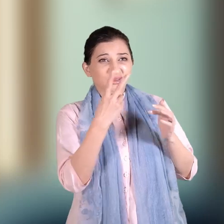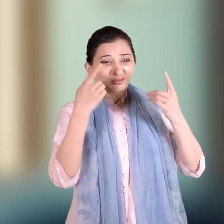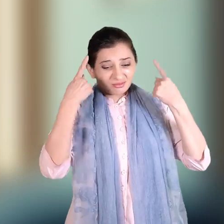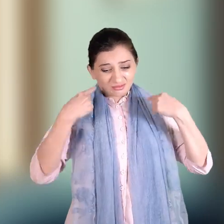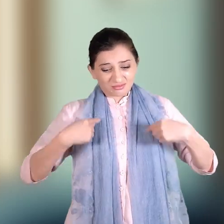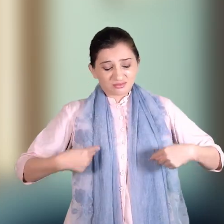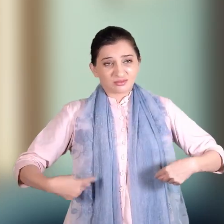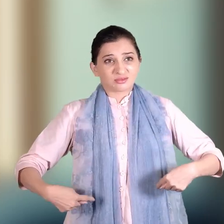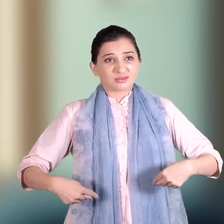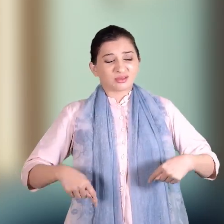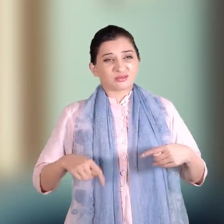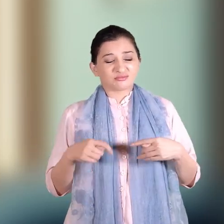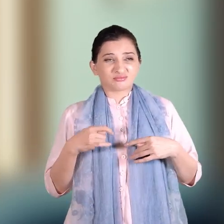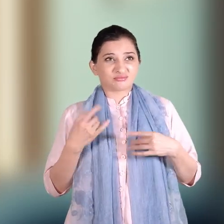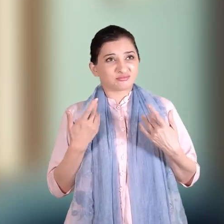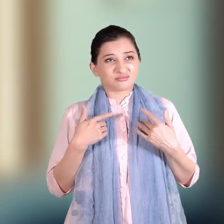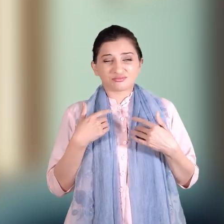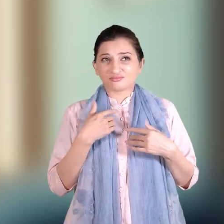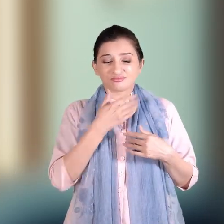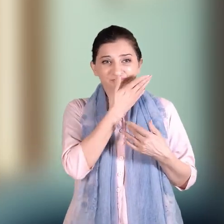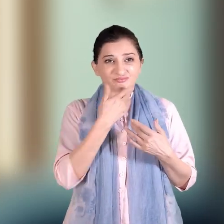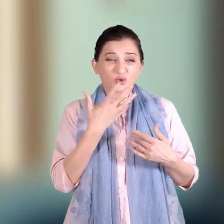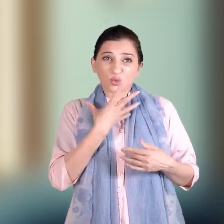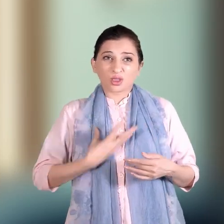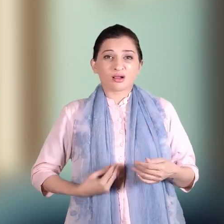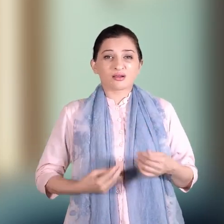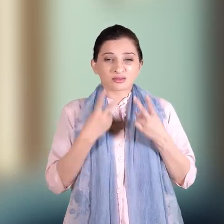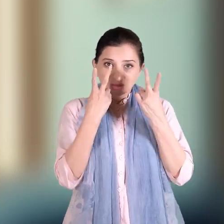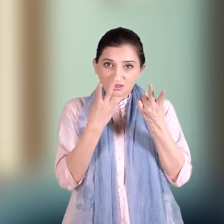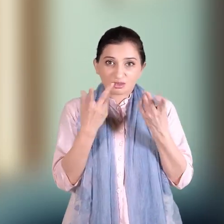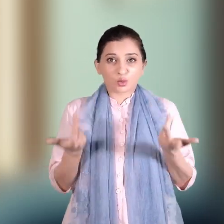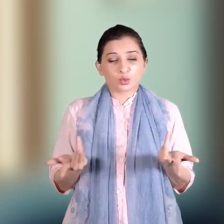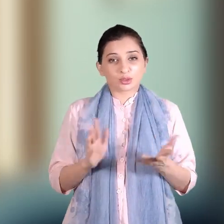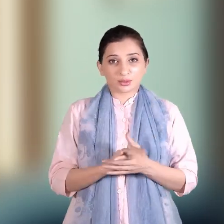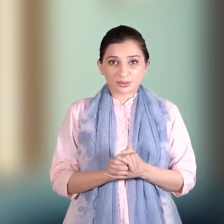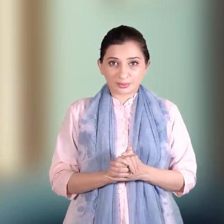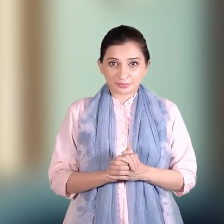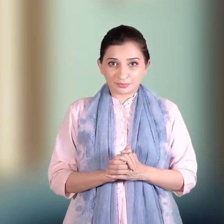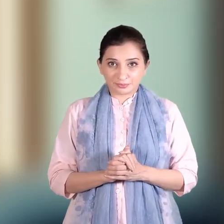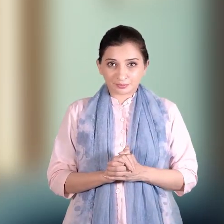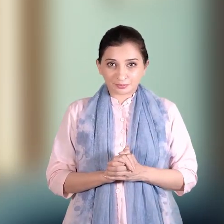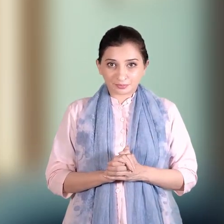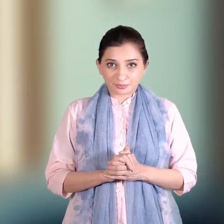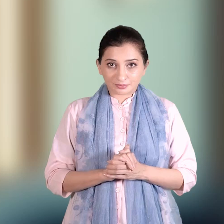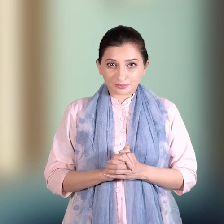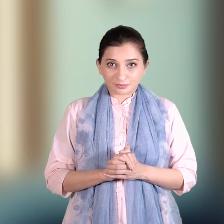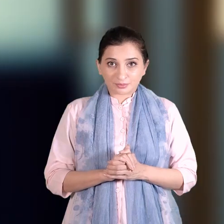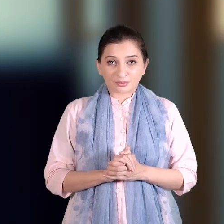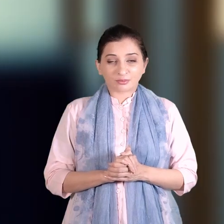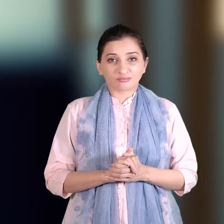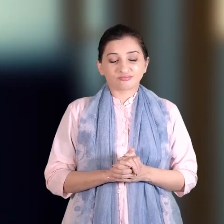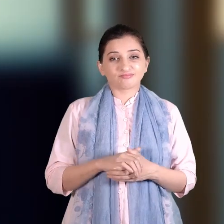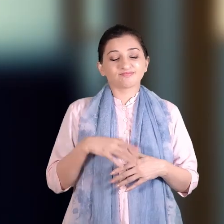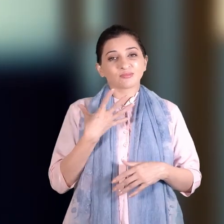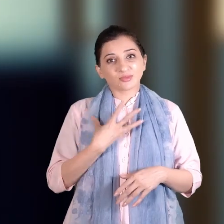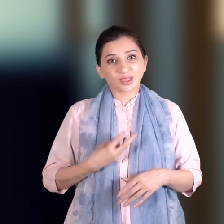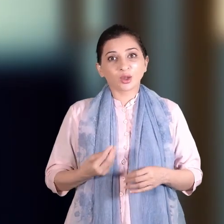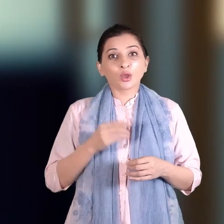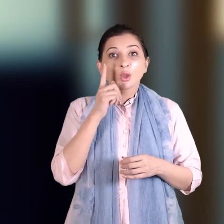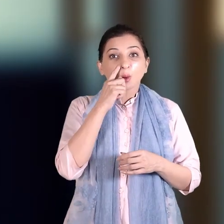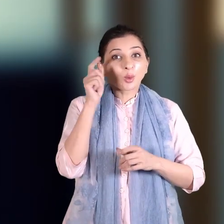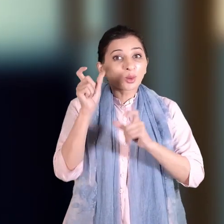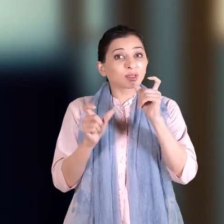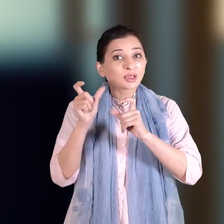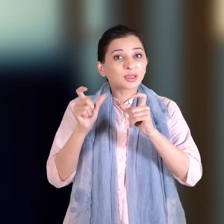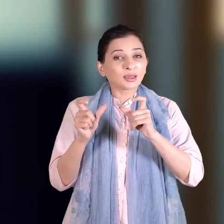of emotional impact that it has on women when they look at themselves. So unfortunately,